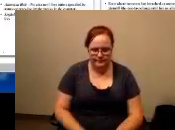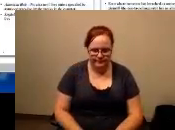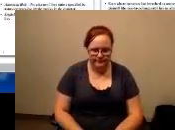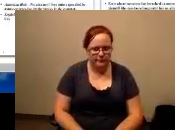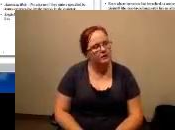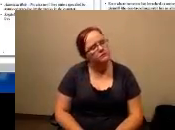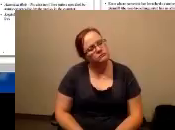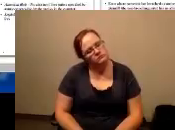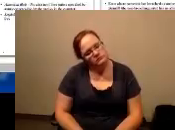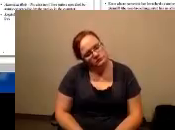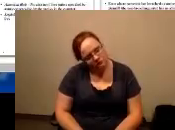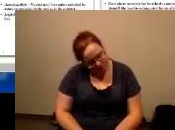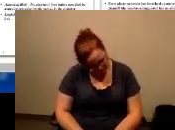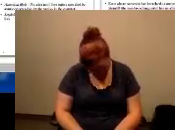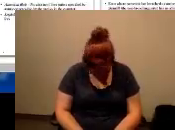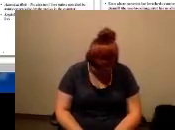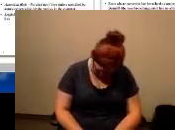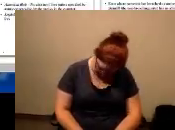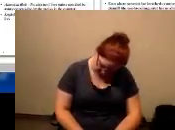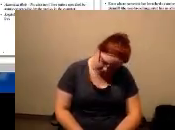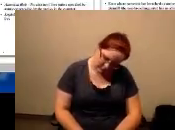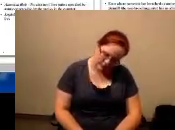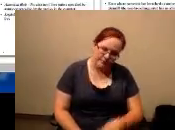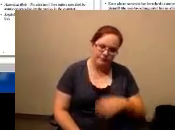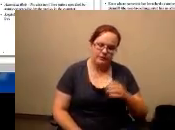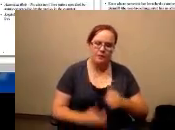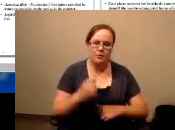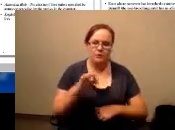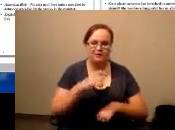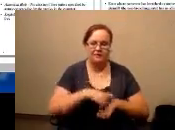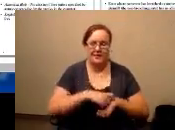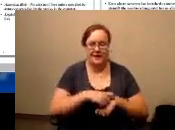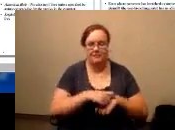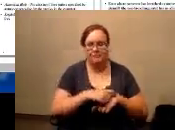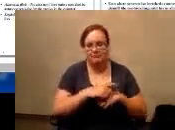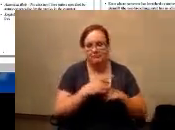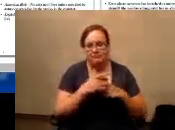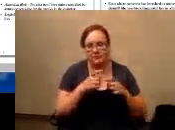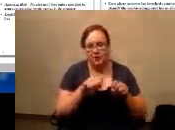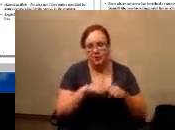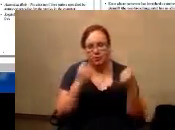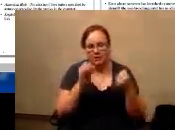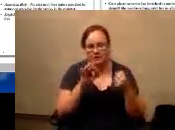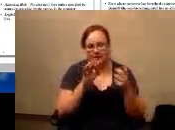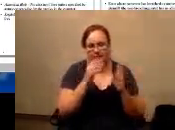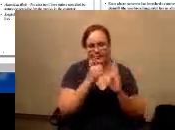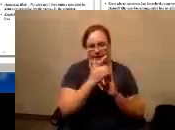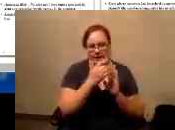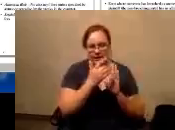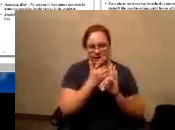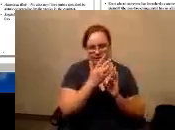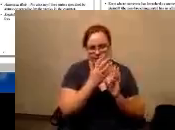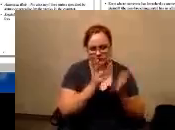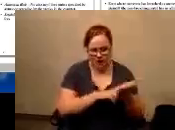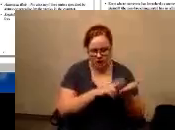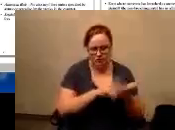Most of the time, the remedy that's sought in a breach of contract case is damages.